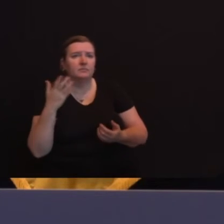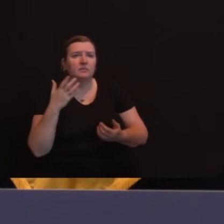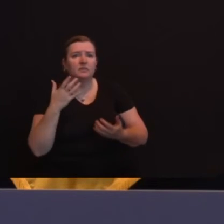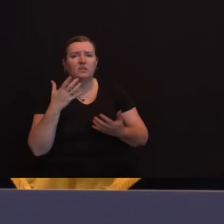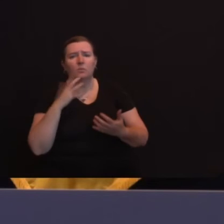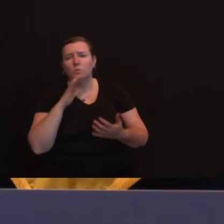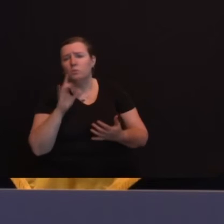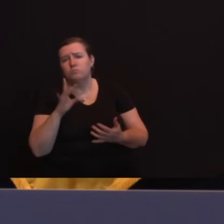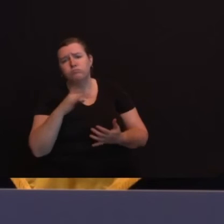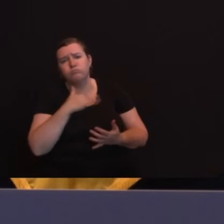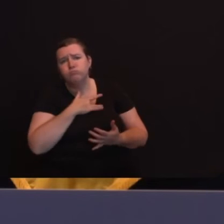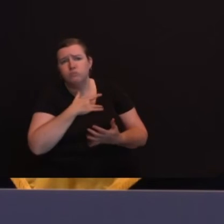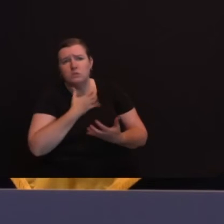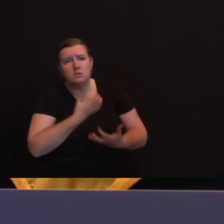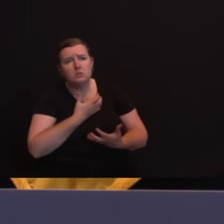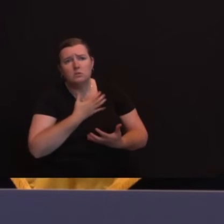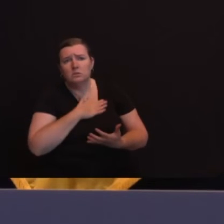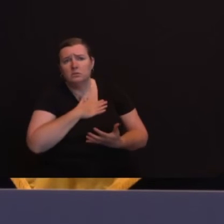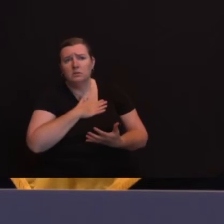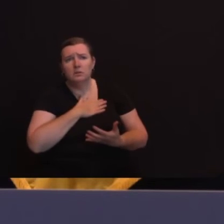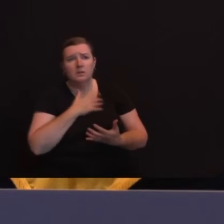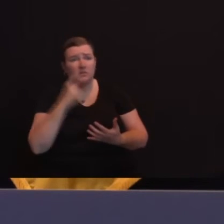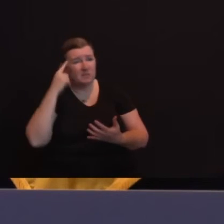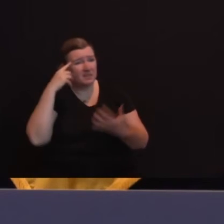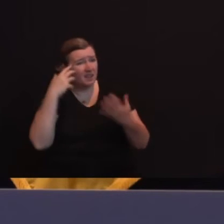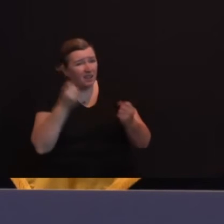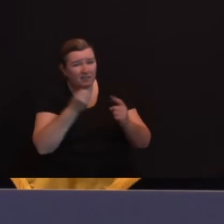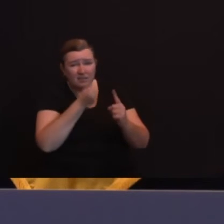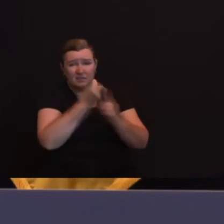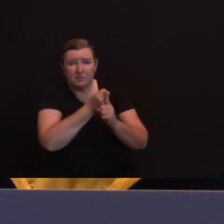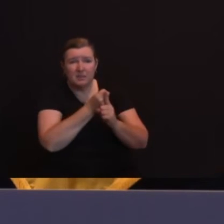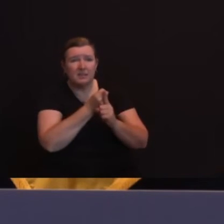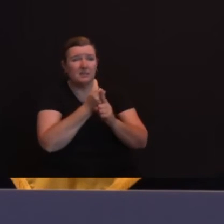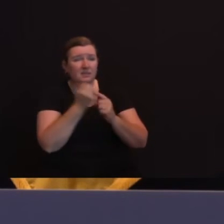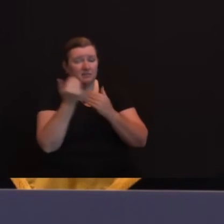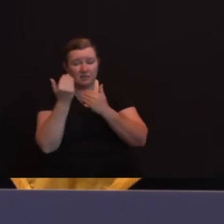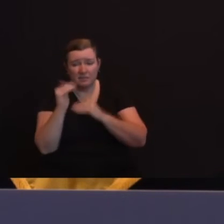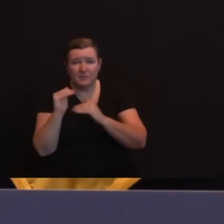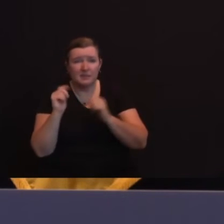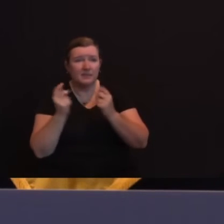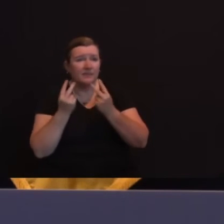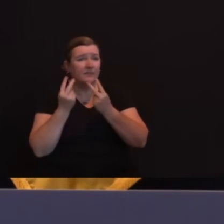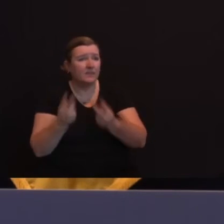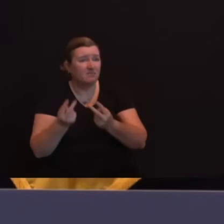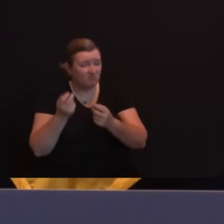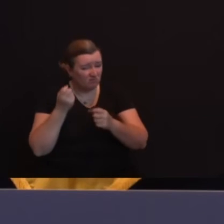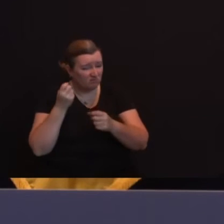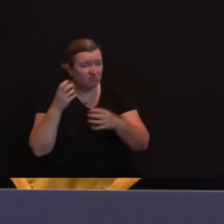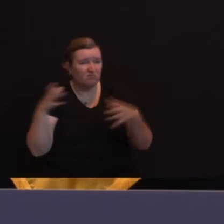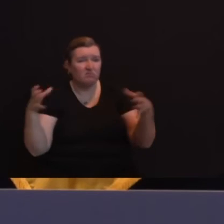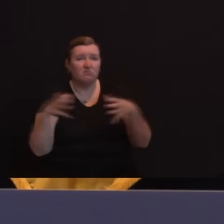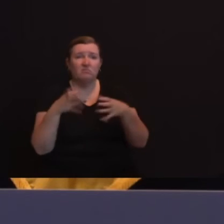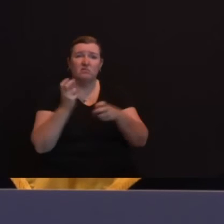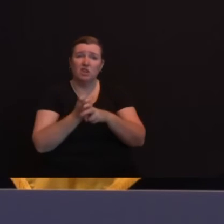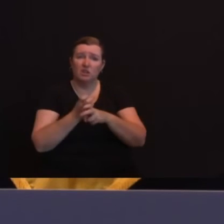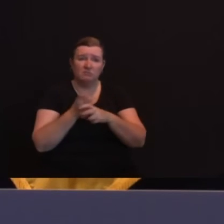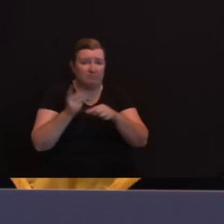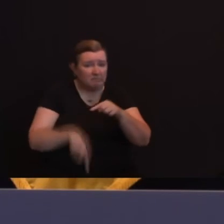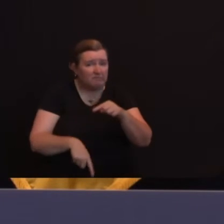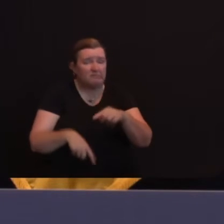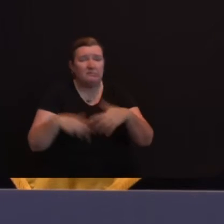mental health here has clearly been impacted in terms of visitations and lacking in group gatherings. And are we